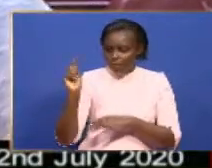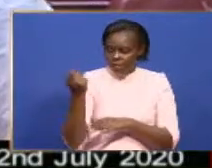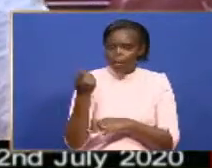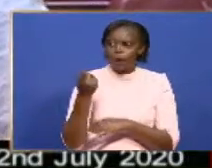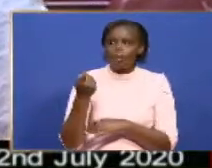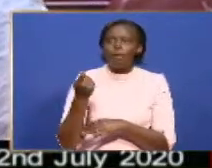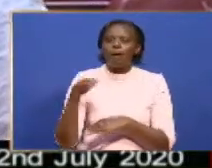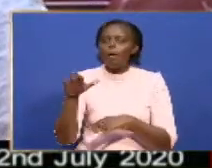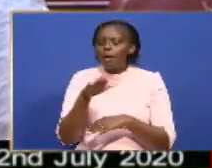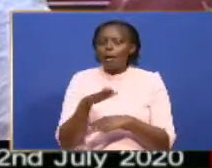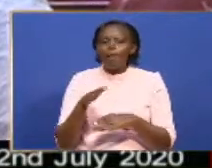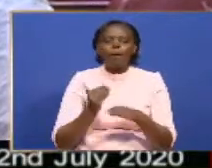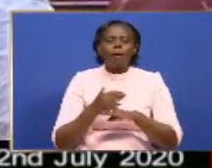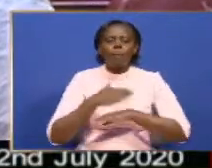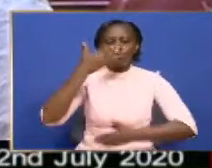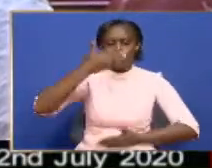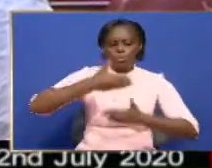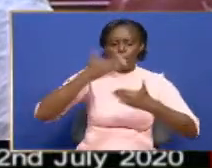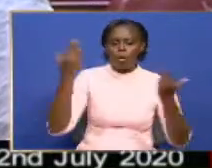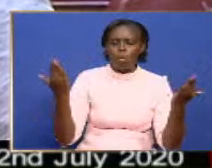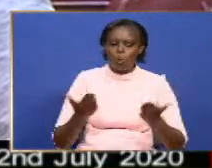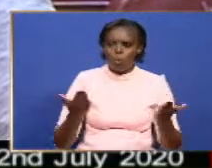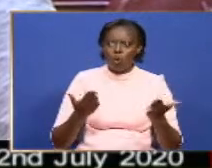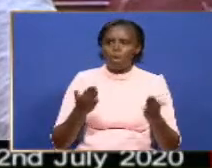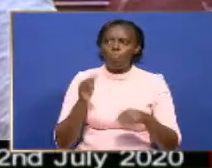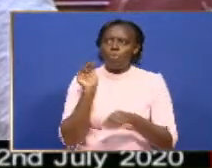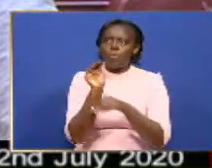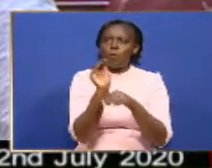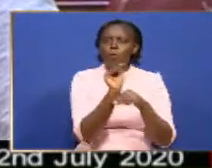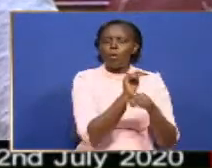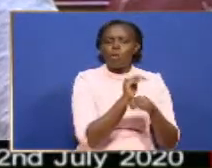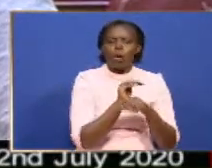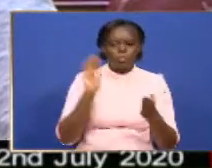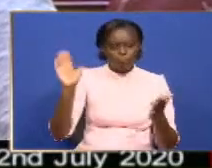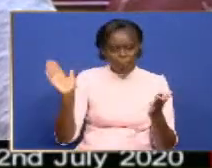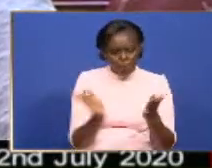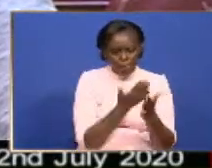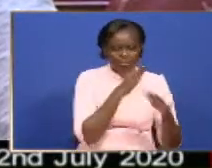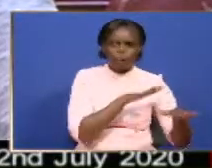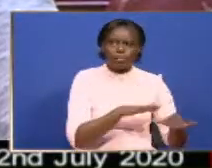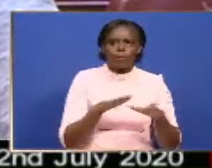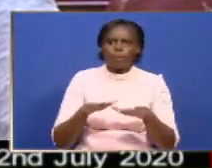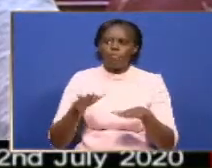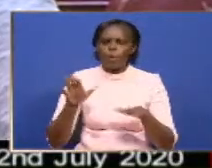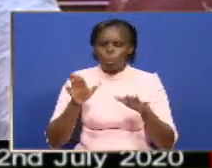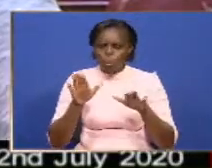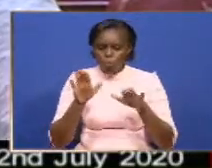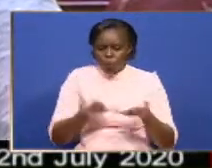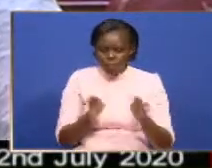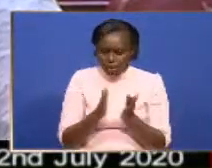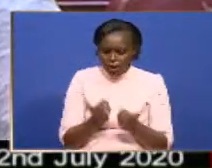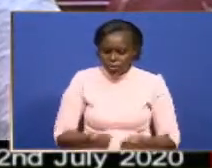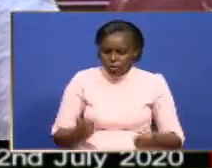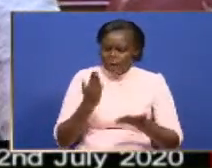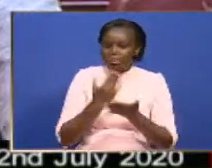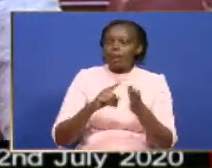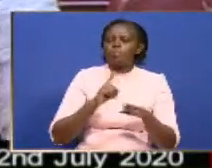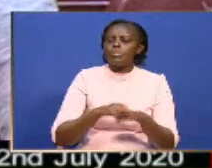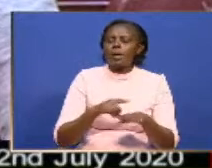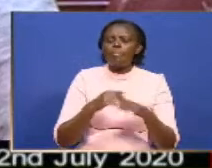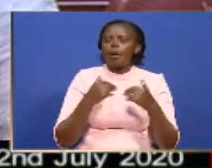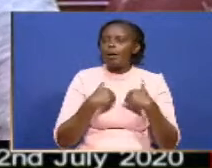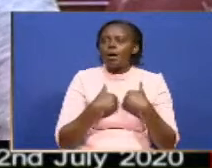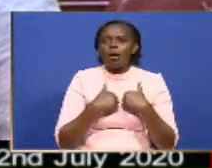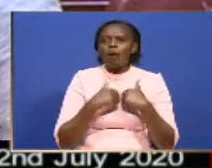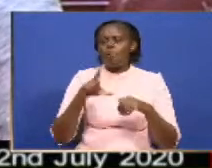in areas across the border, where as we seek to alleviate suffering of women and children, at times, if we don't have